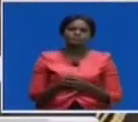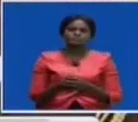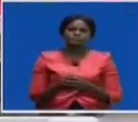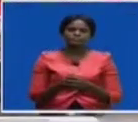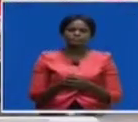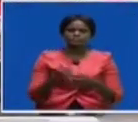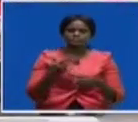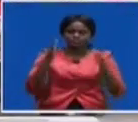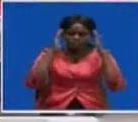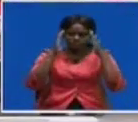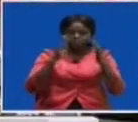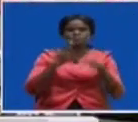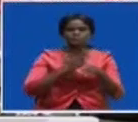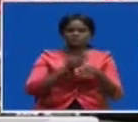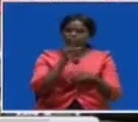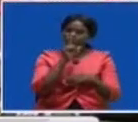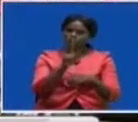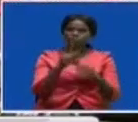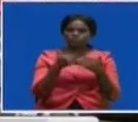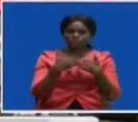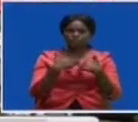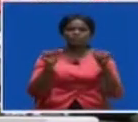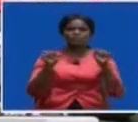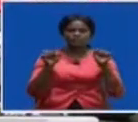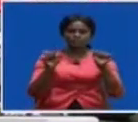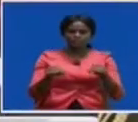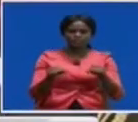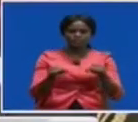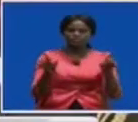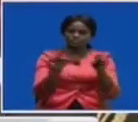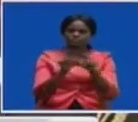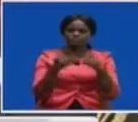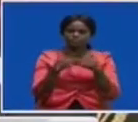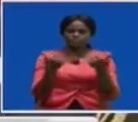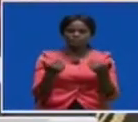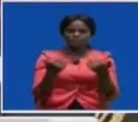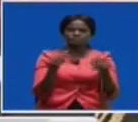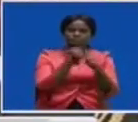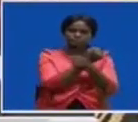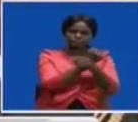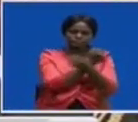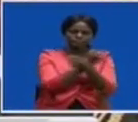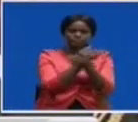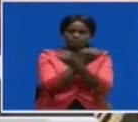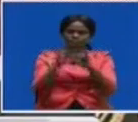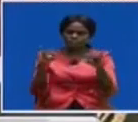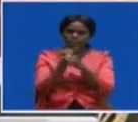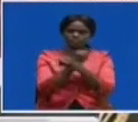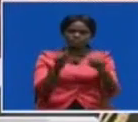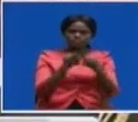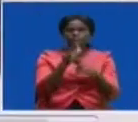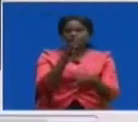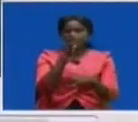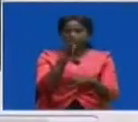my focus will be to ensure enhanced capabilities to defend the sovereignty and territorial integrity of Mother